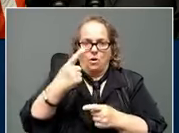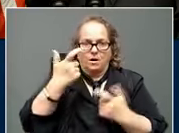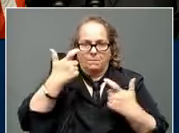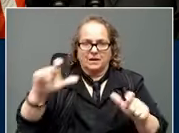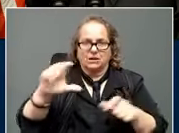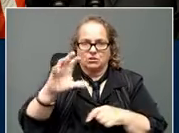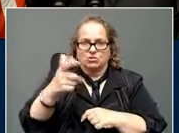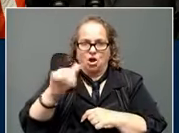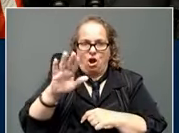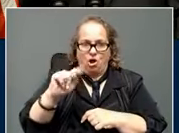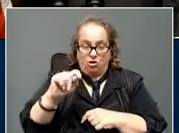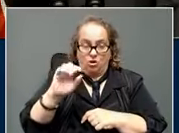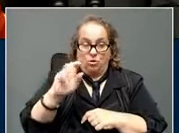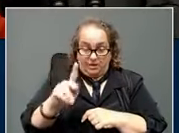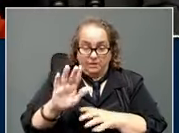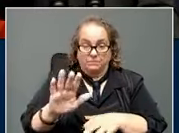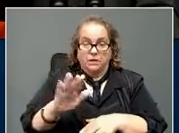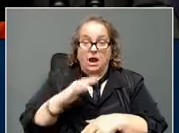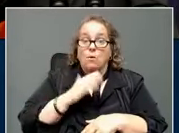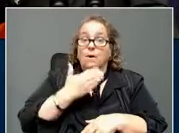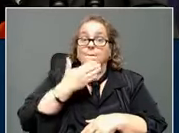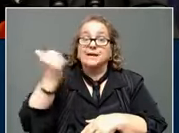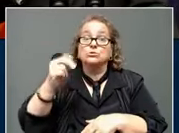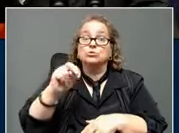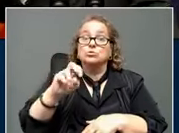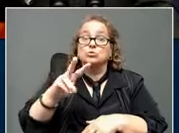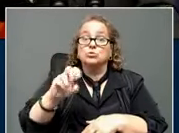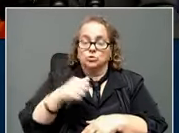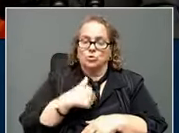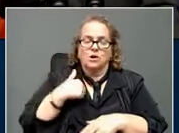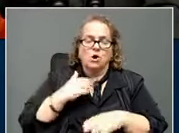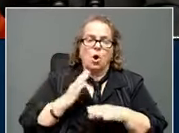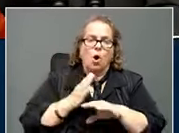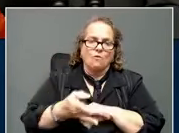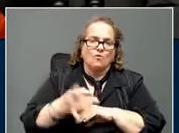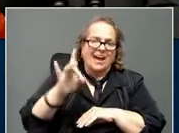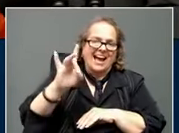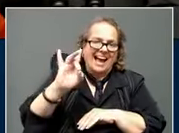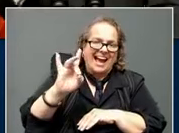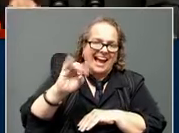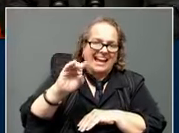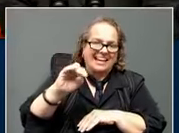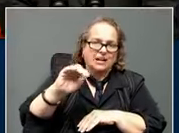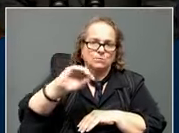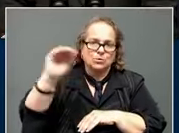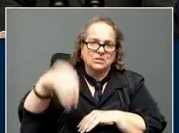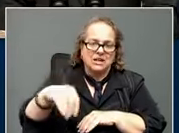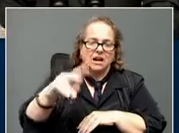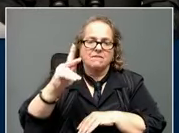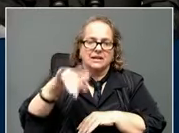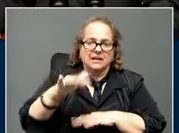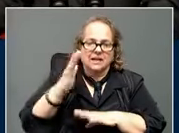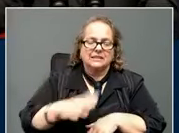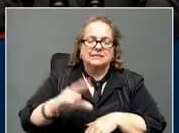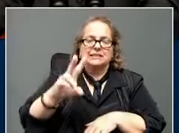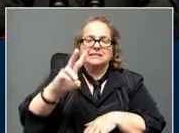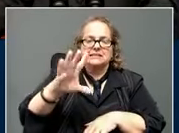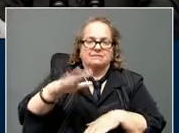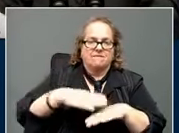Okay, so our best news is we are over 80% of Kentuckians 65 and up that are